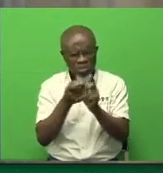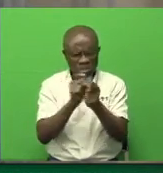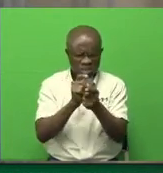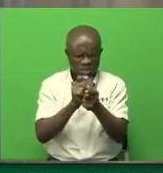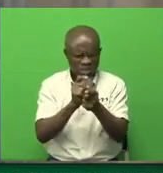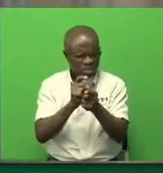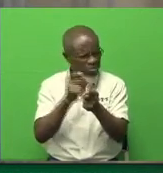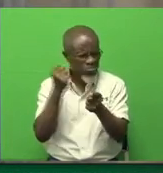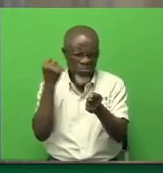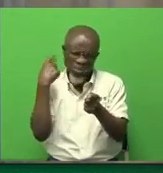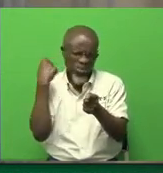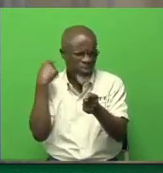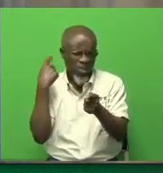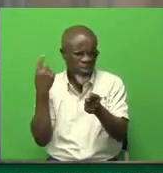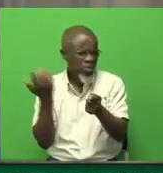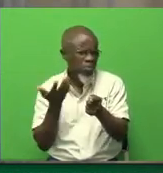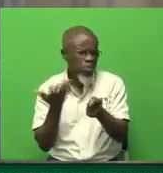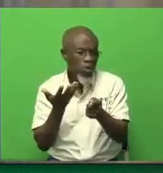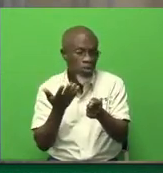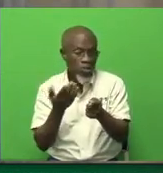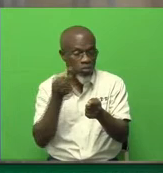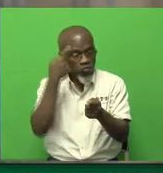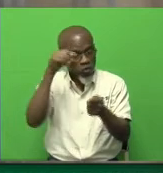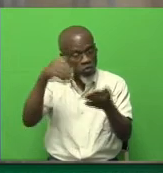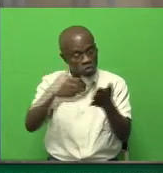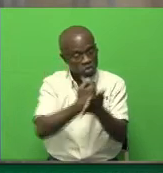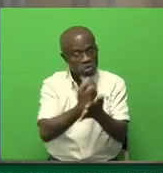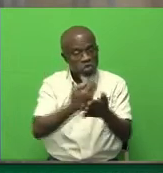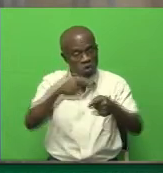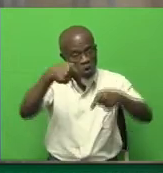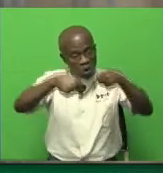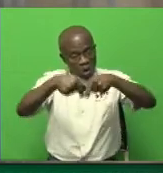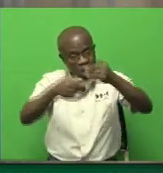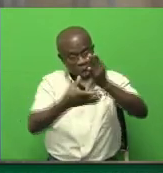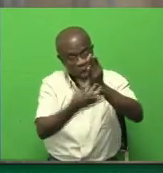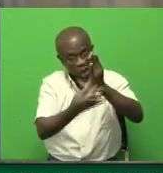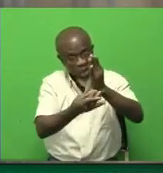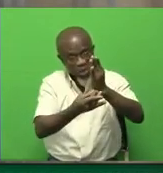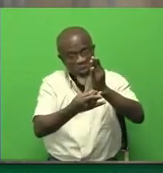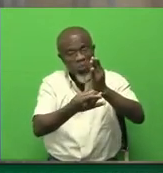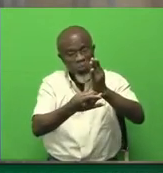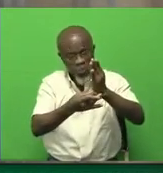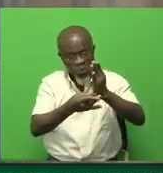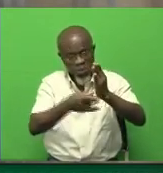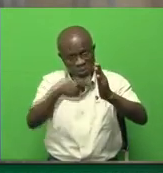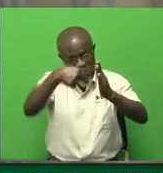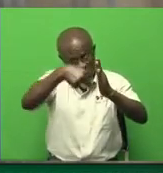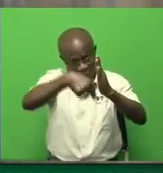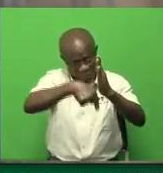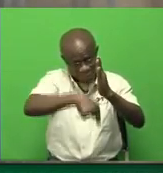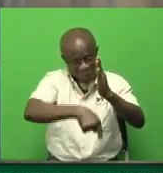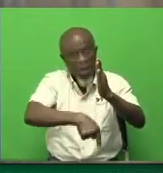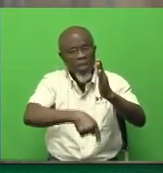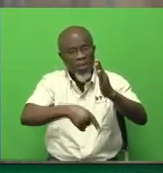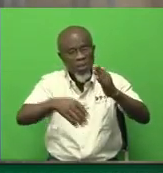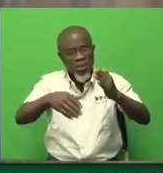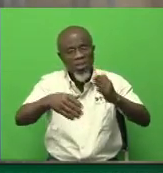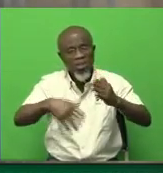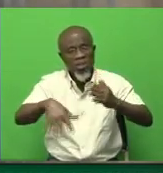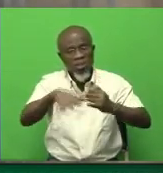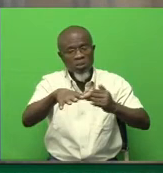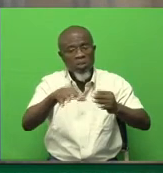proposes for new oil wells in Shallow Marine eras whether in existent or new